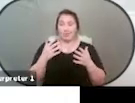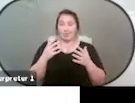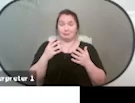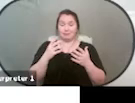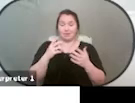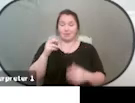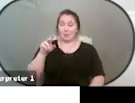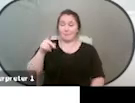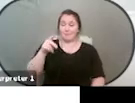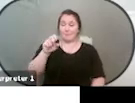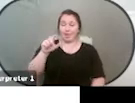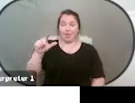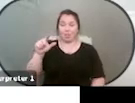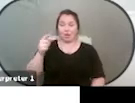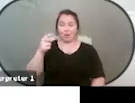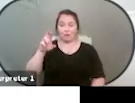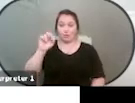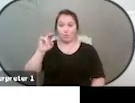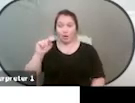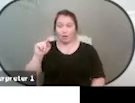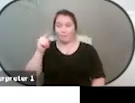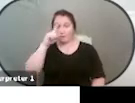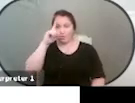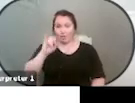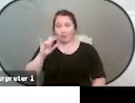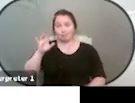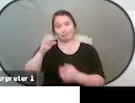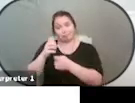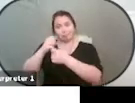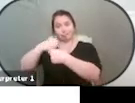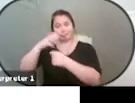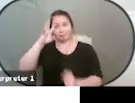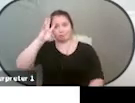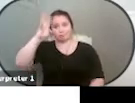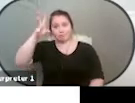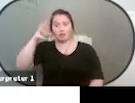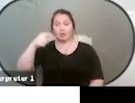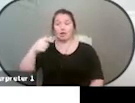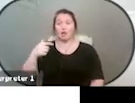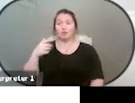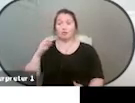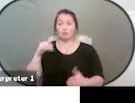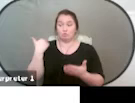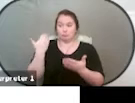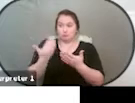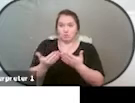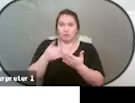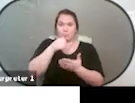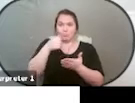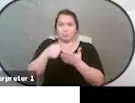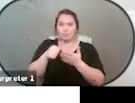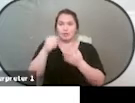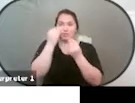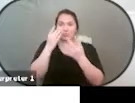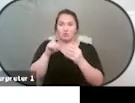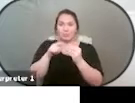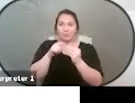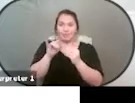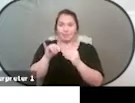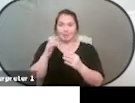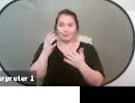received notification of today. And I'm really excited about that. I could even see that